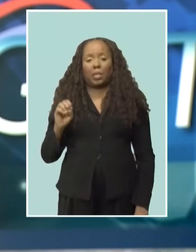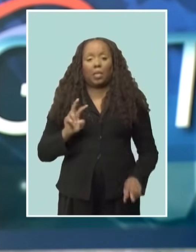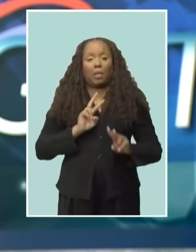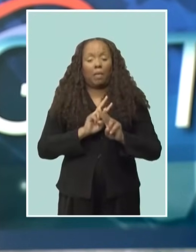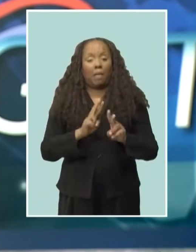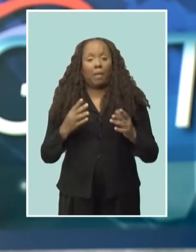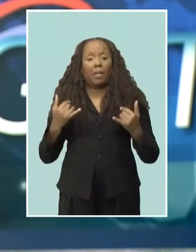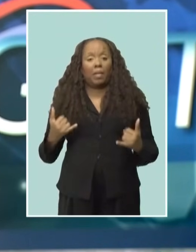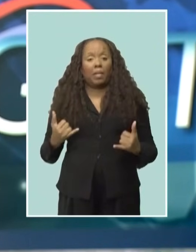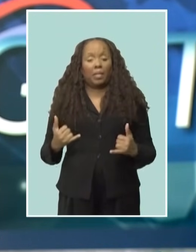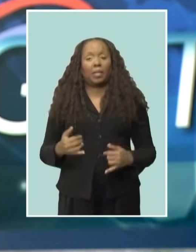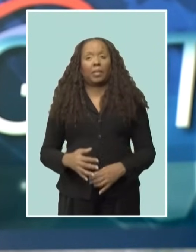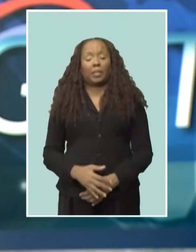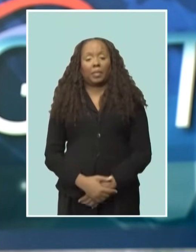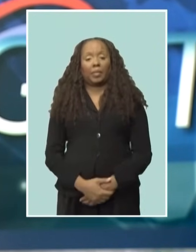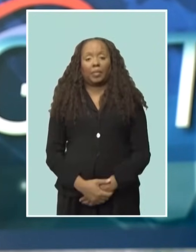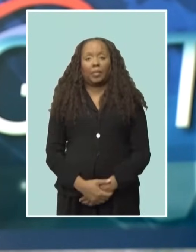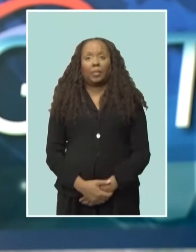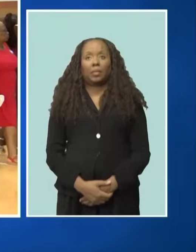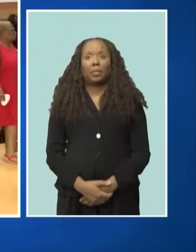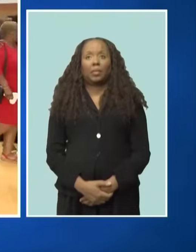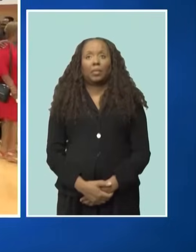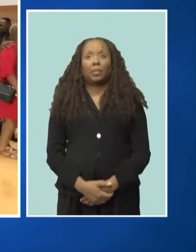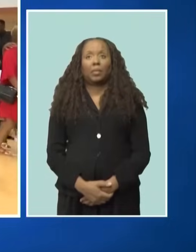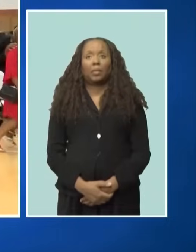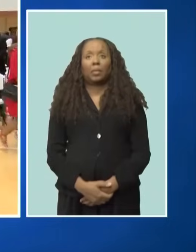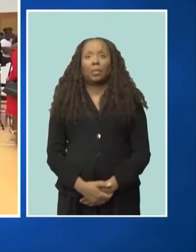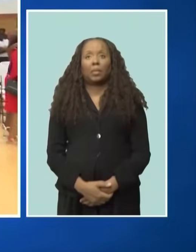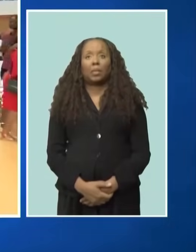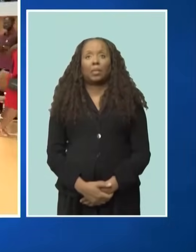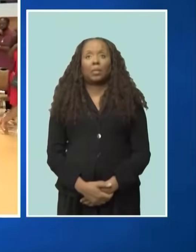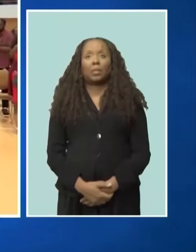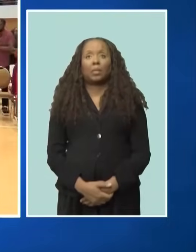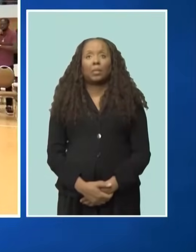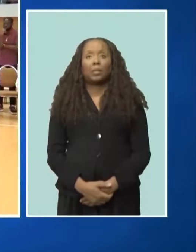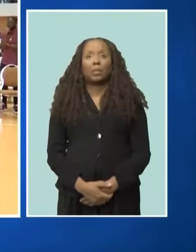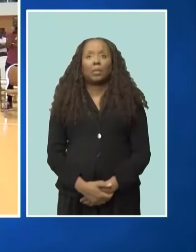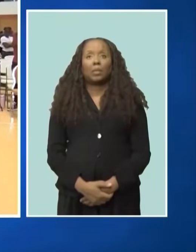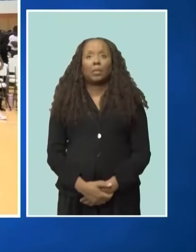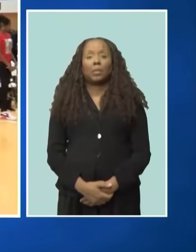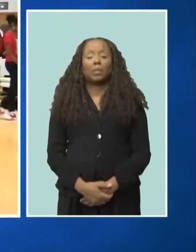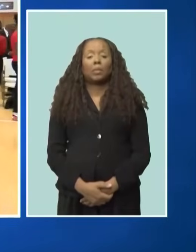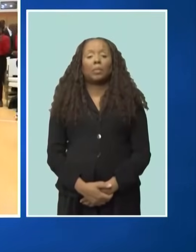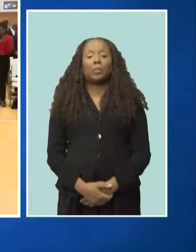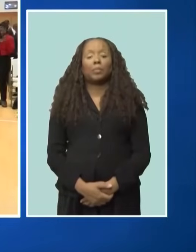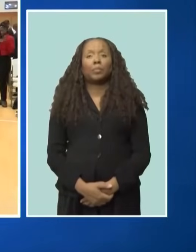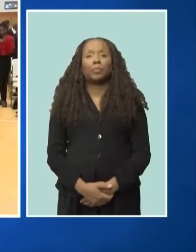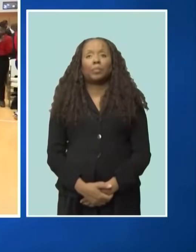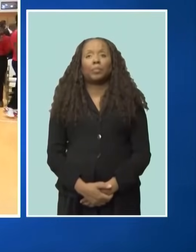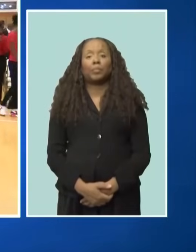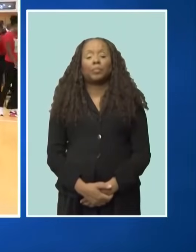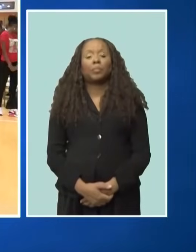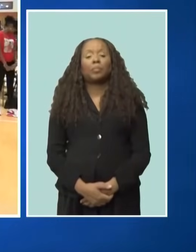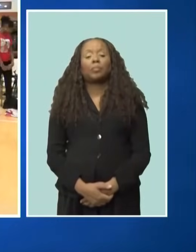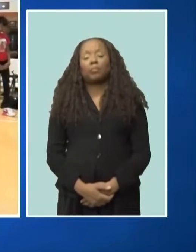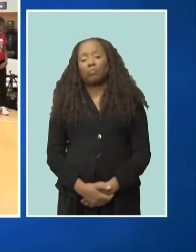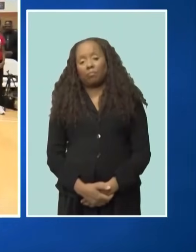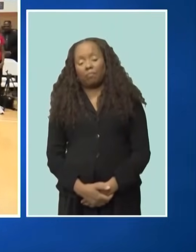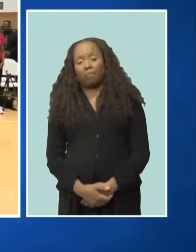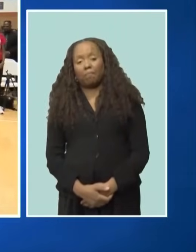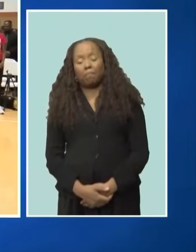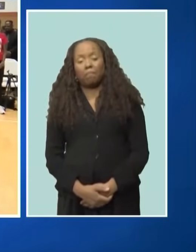Andrew Lowe has that story. I am Alpha and Omega. The battle against the use of